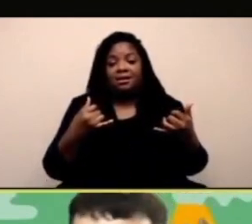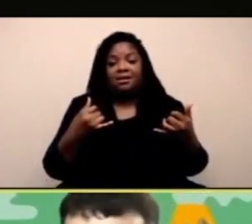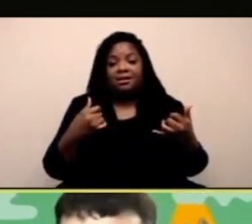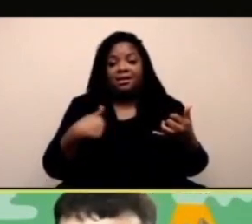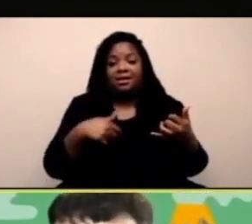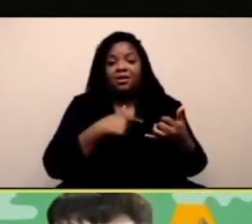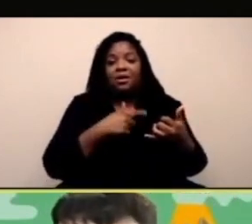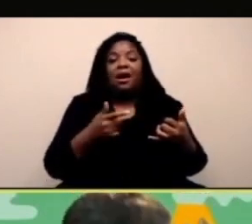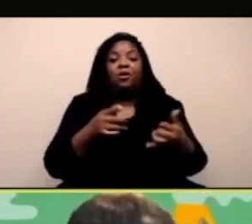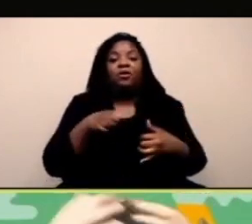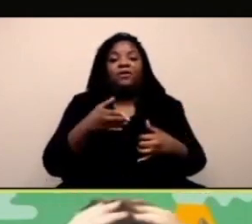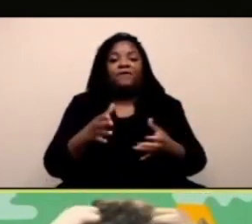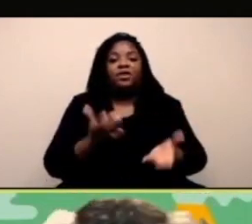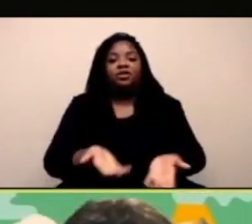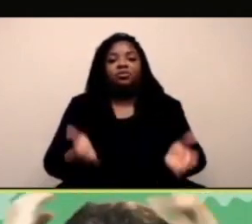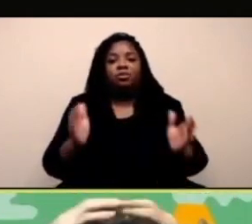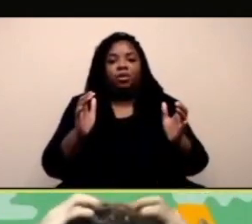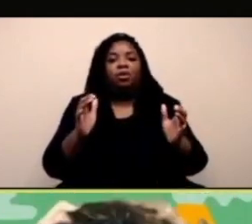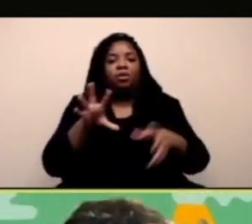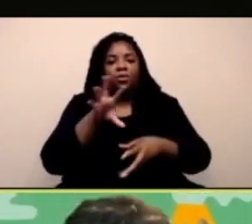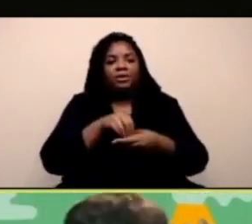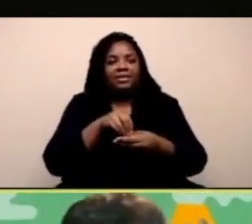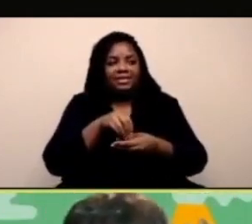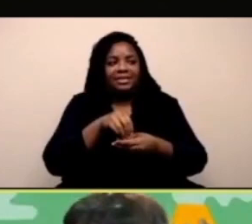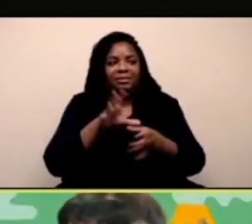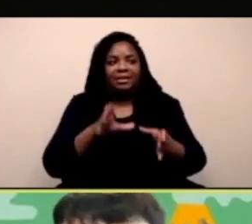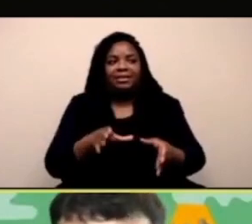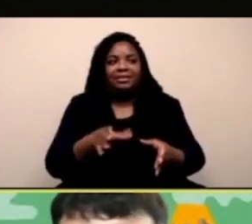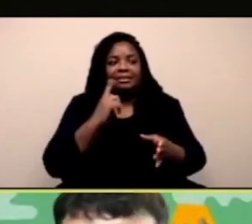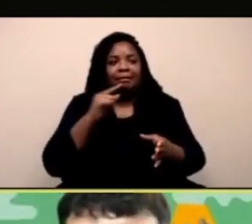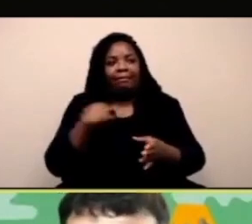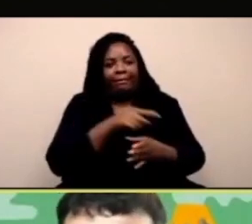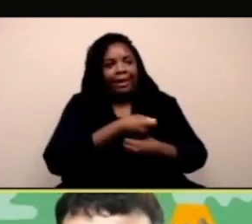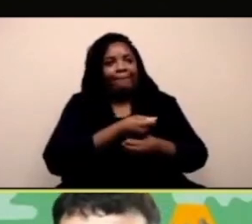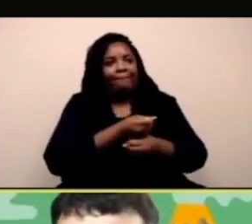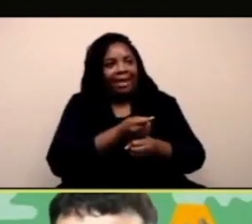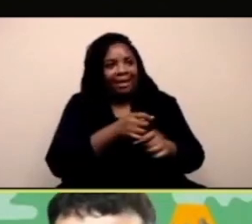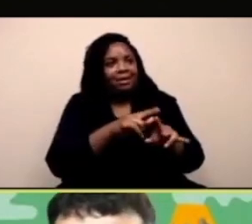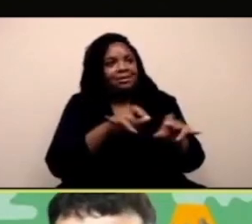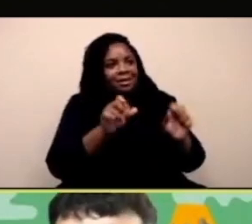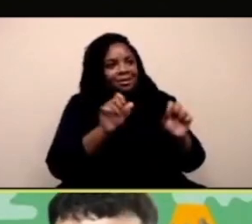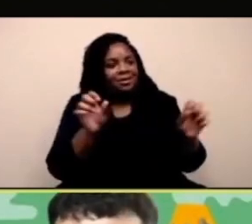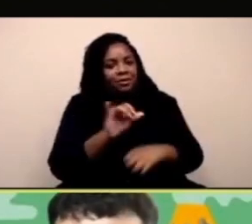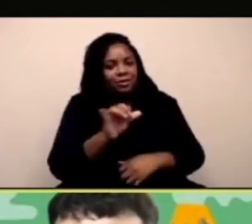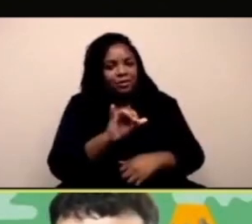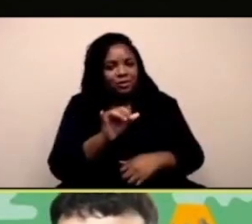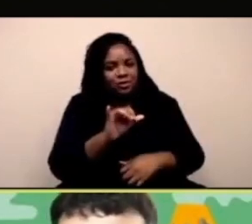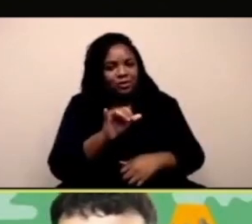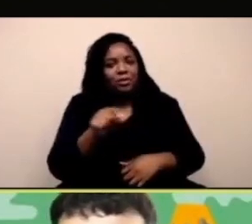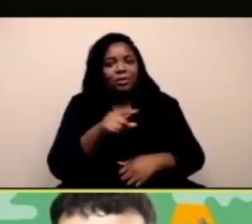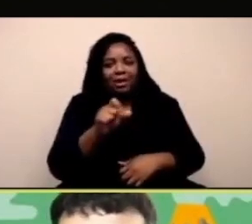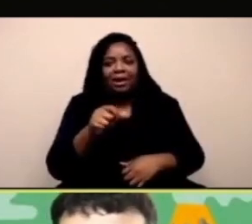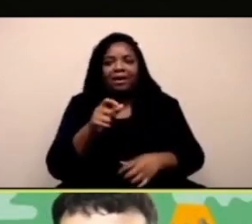fishbowl participants' chance to create along and try making stuff, which you'll have the option to